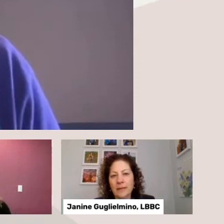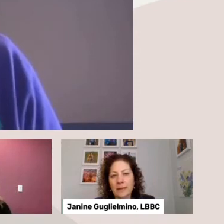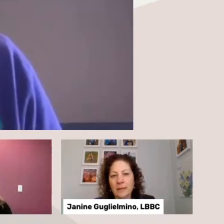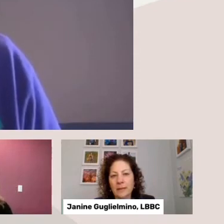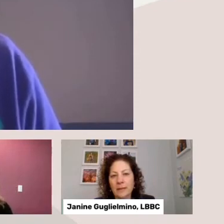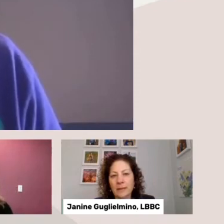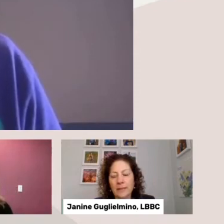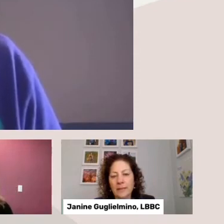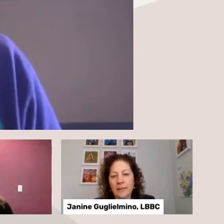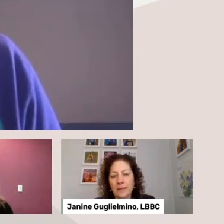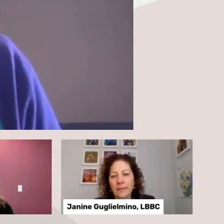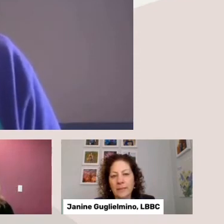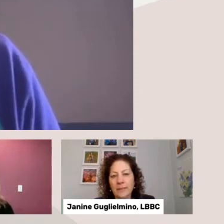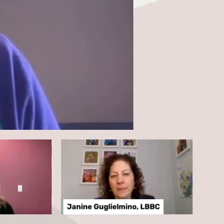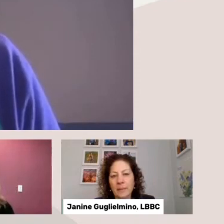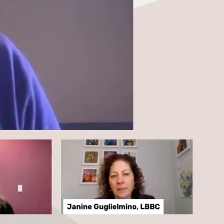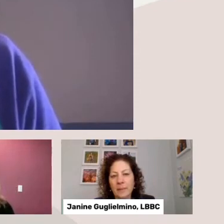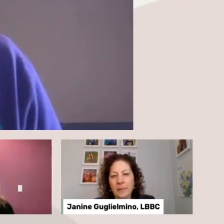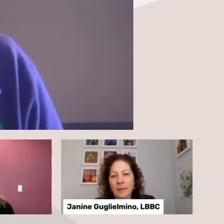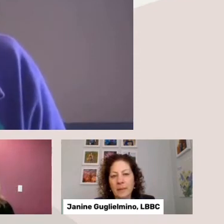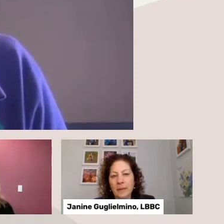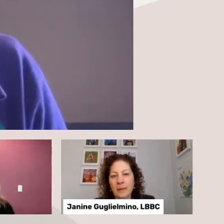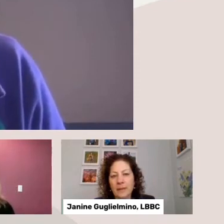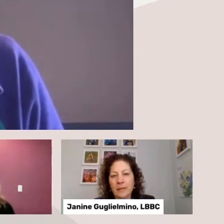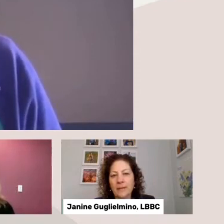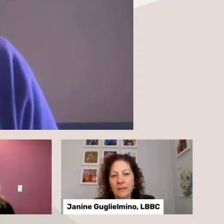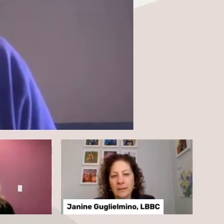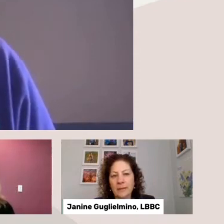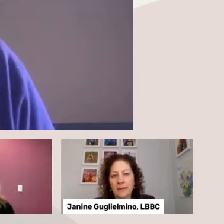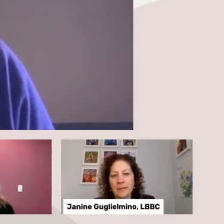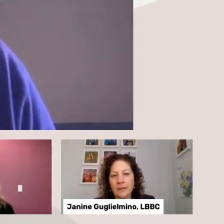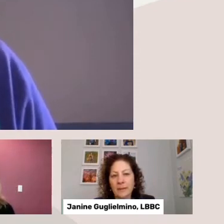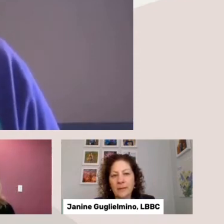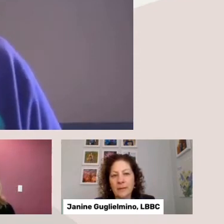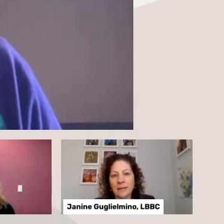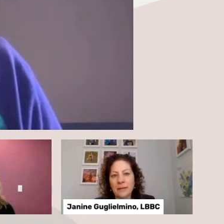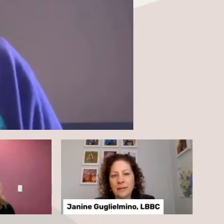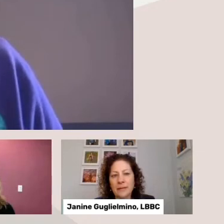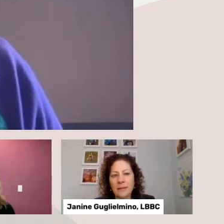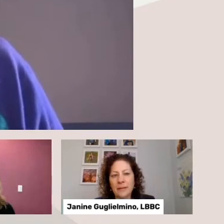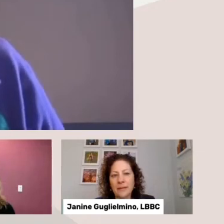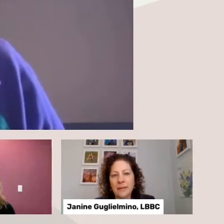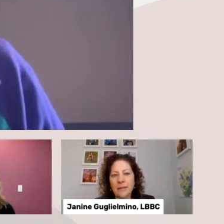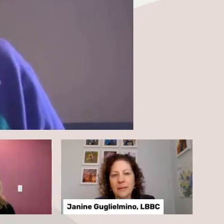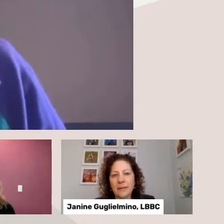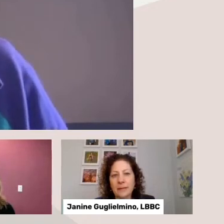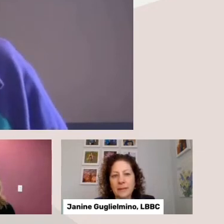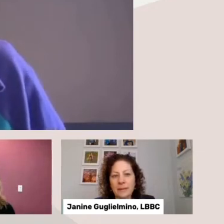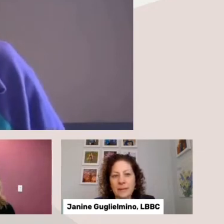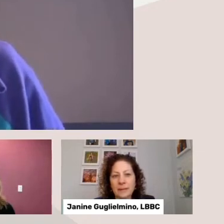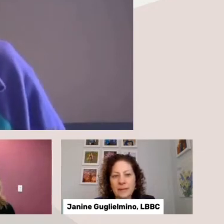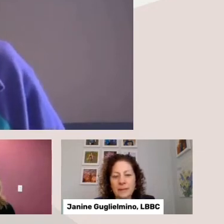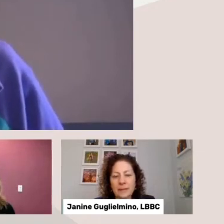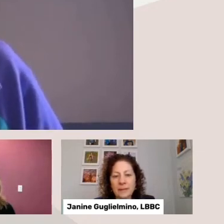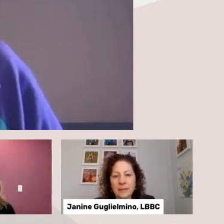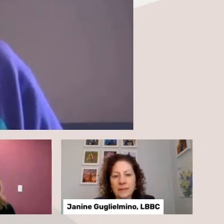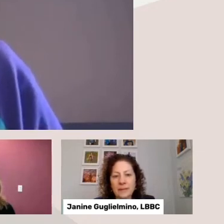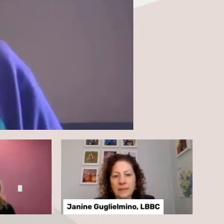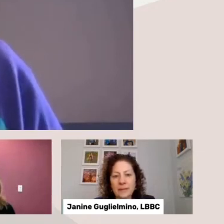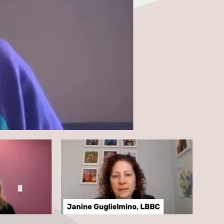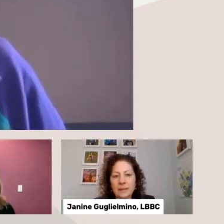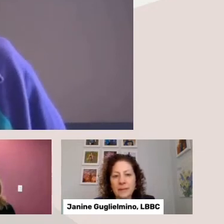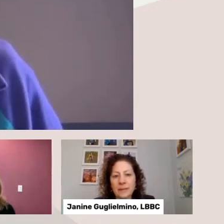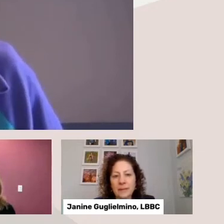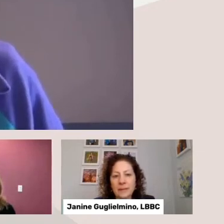review. I think this is the art of medicine. I think this is where clinical trials have limitations because